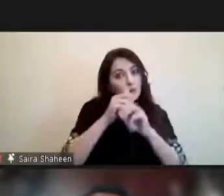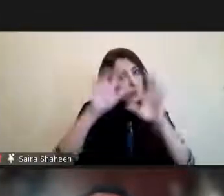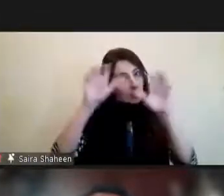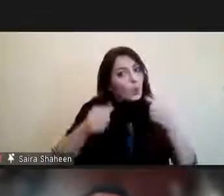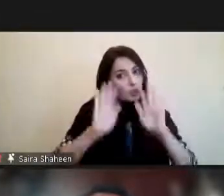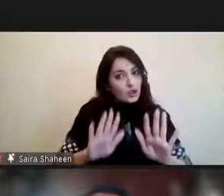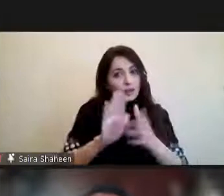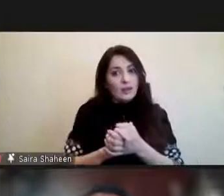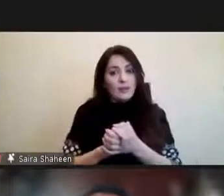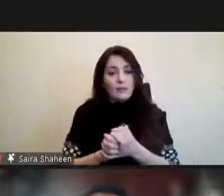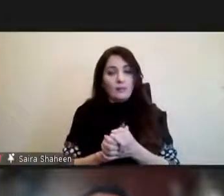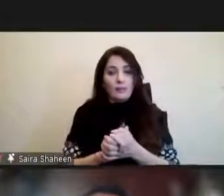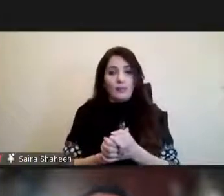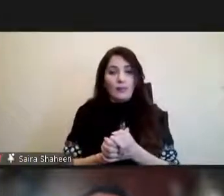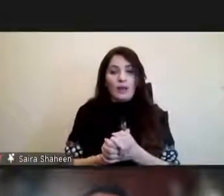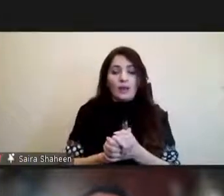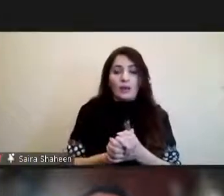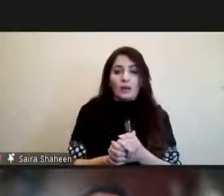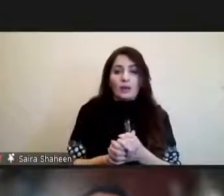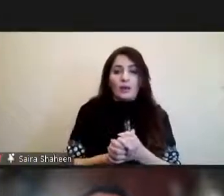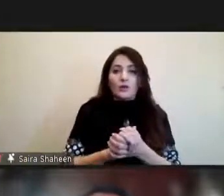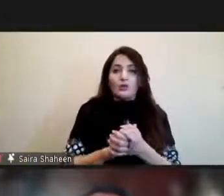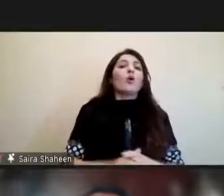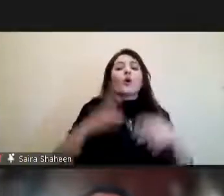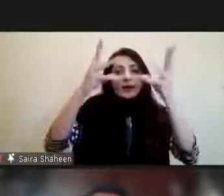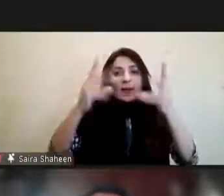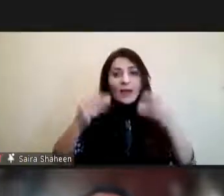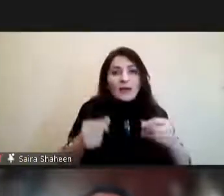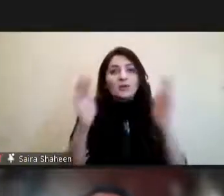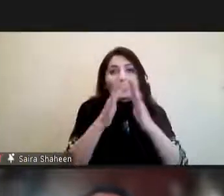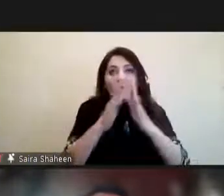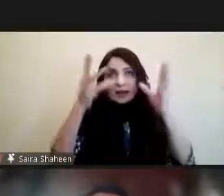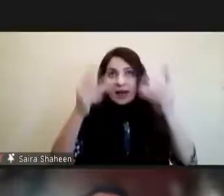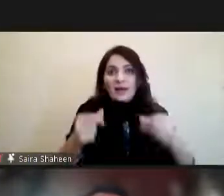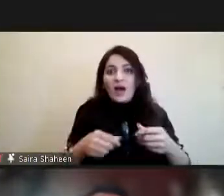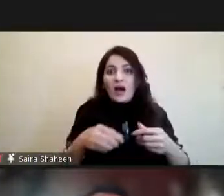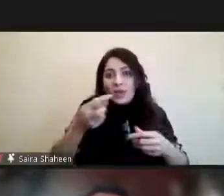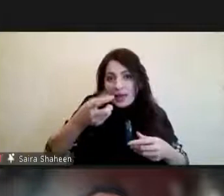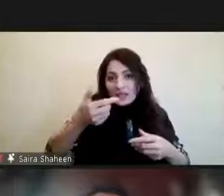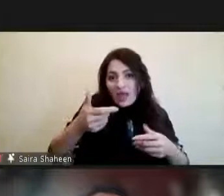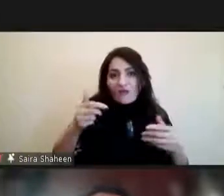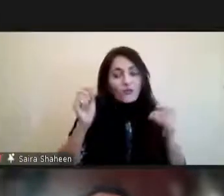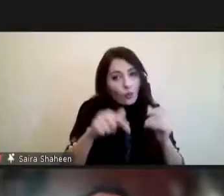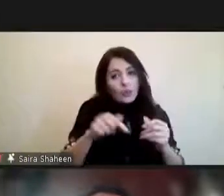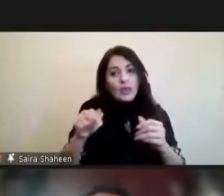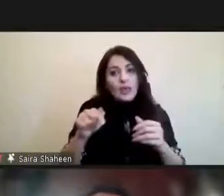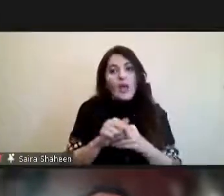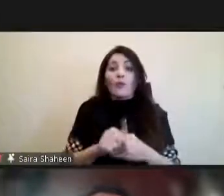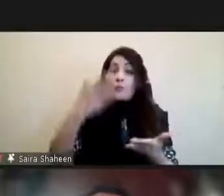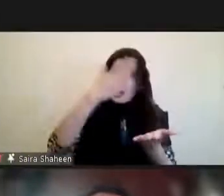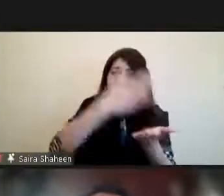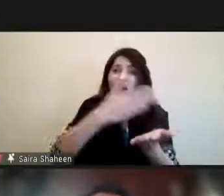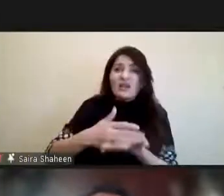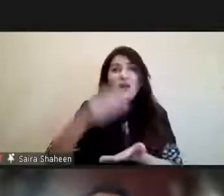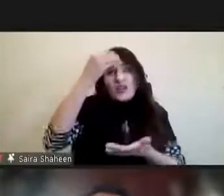The cost of data and the cost of owning a smartphone are also barriers. Now, relevance